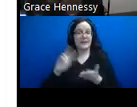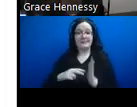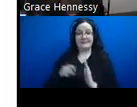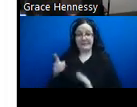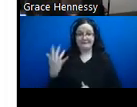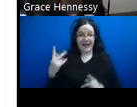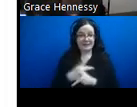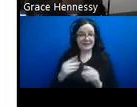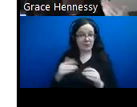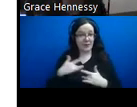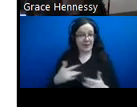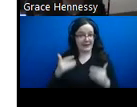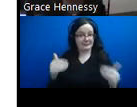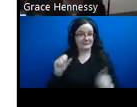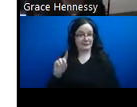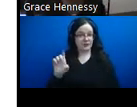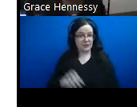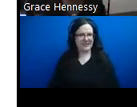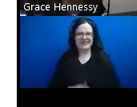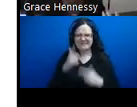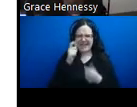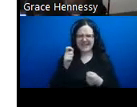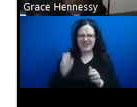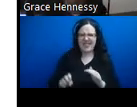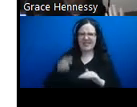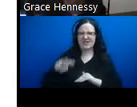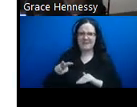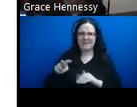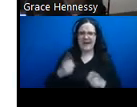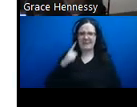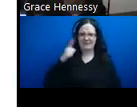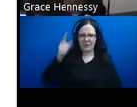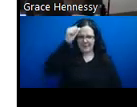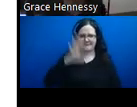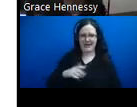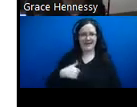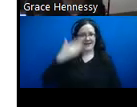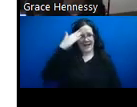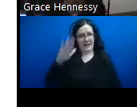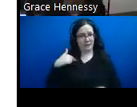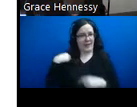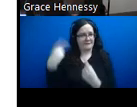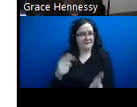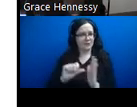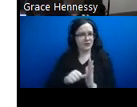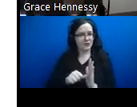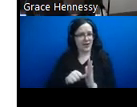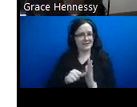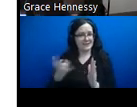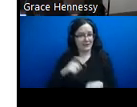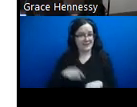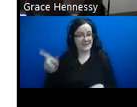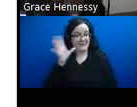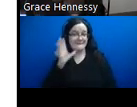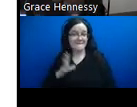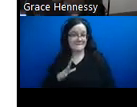really interesting in this study is the jump that it took among males. I know I have stressed multiple times and just said it again, that being female may